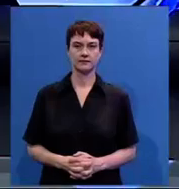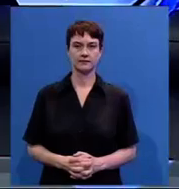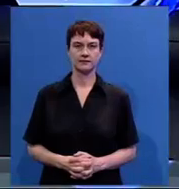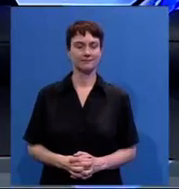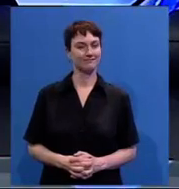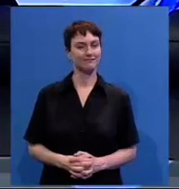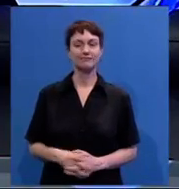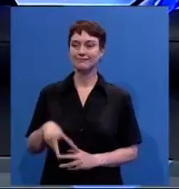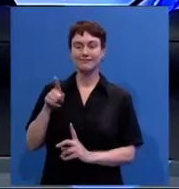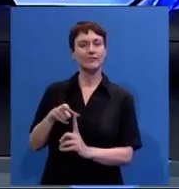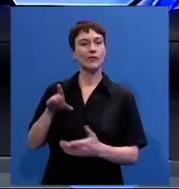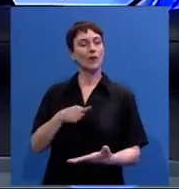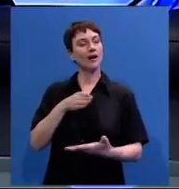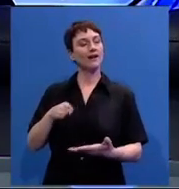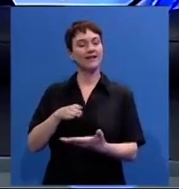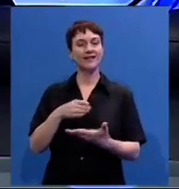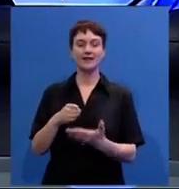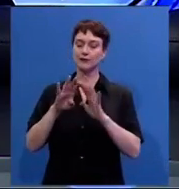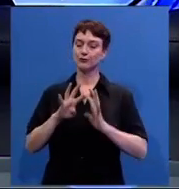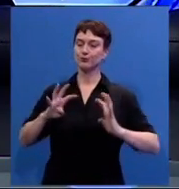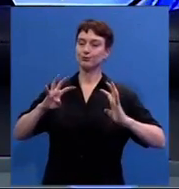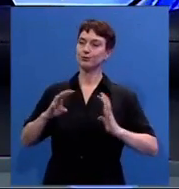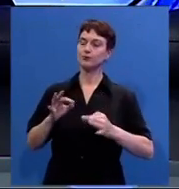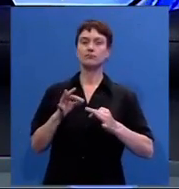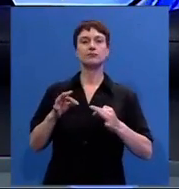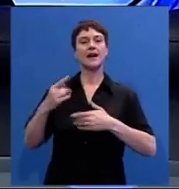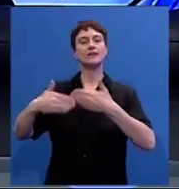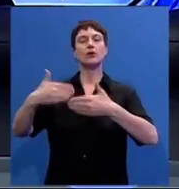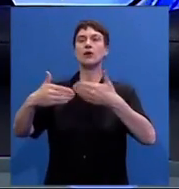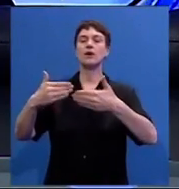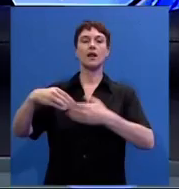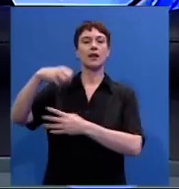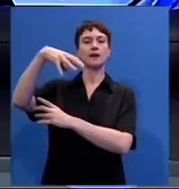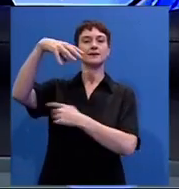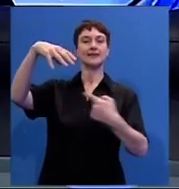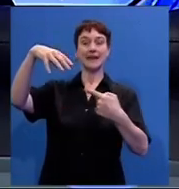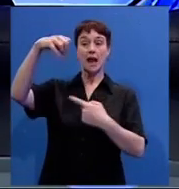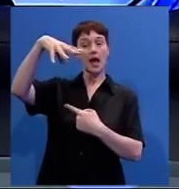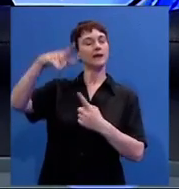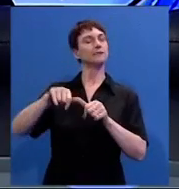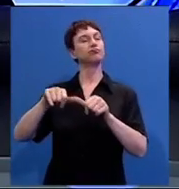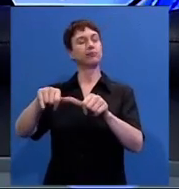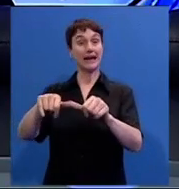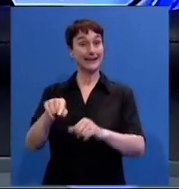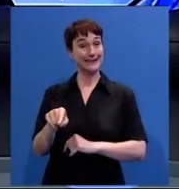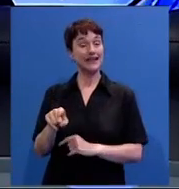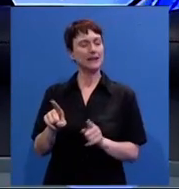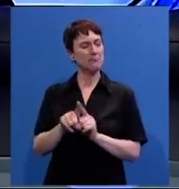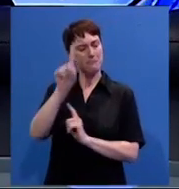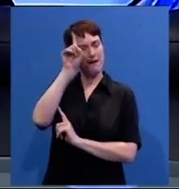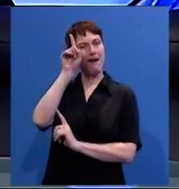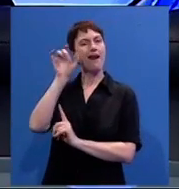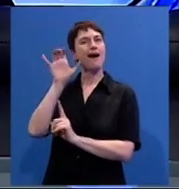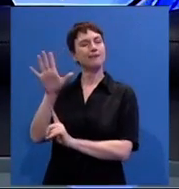St. George's Cathedral Choir there with a eternal life, and I think Madiba's light will certainly shine eternally in all of our hearts, our